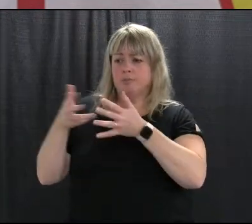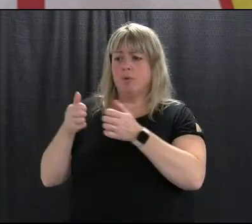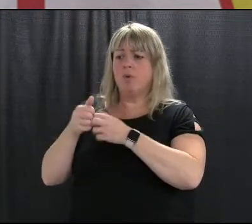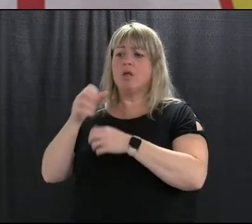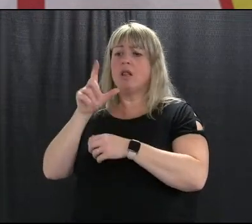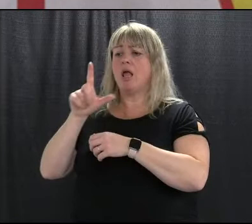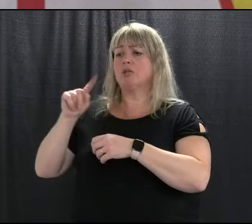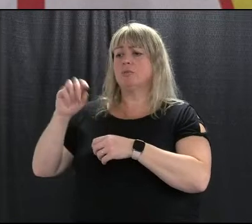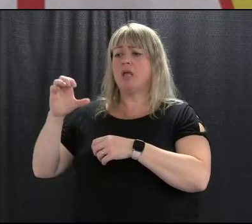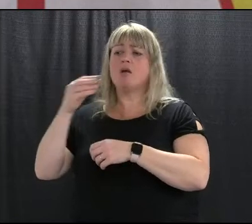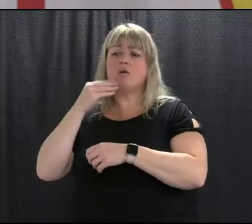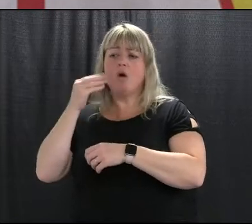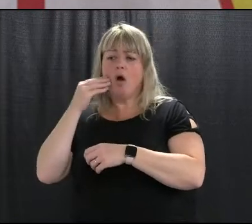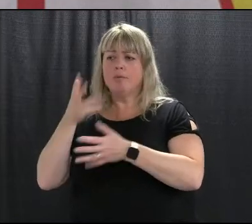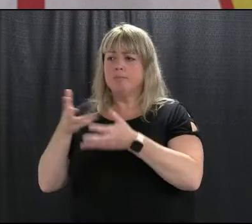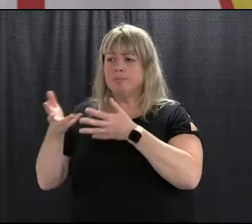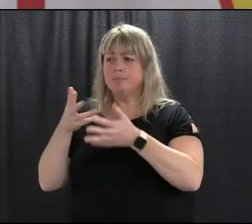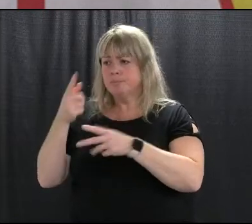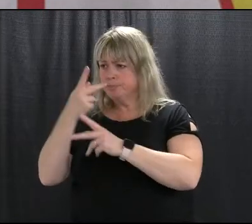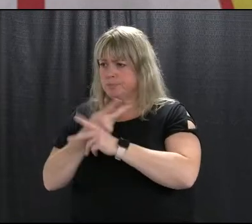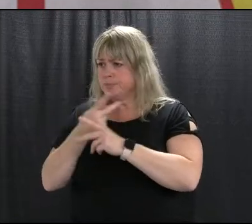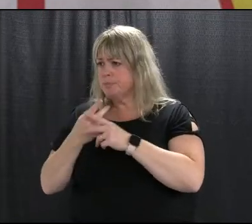can make that happen. We have the